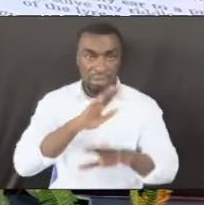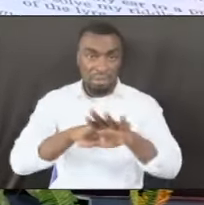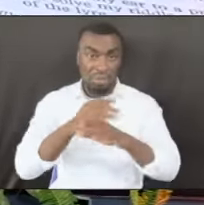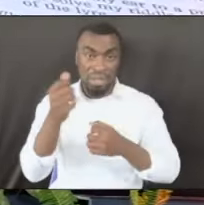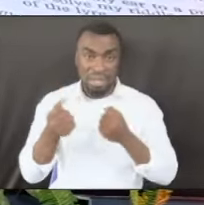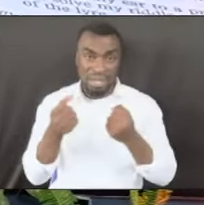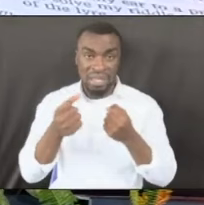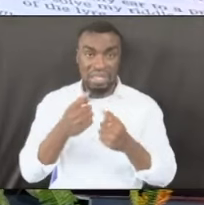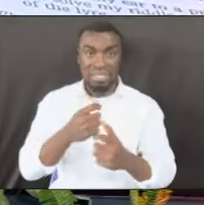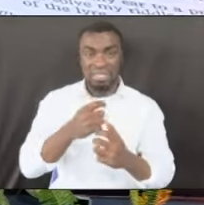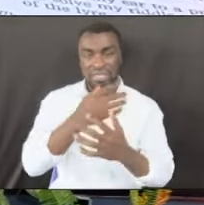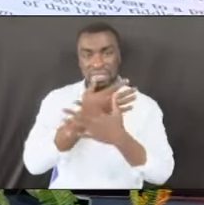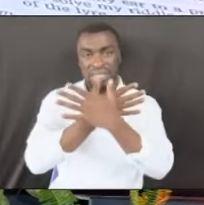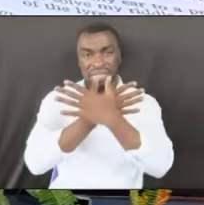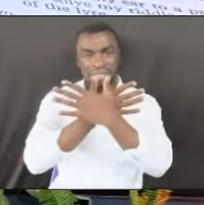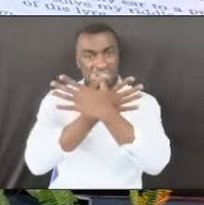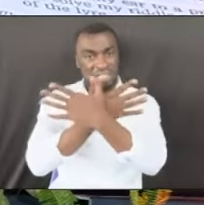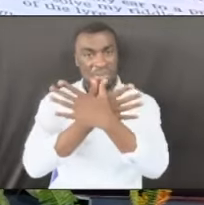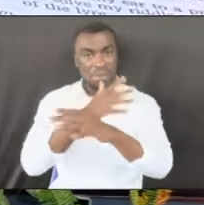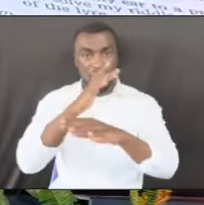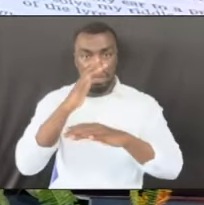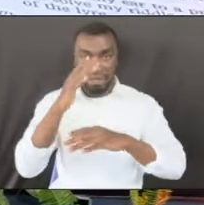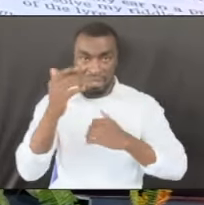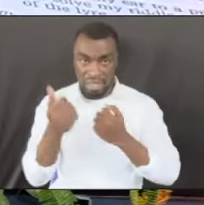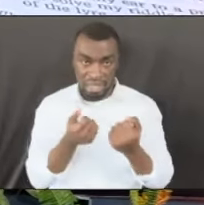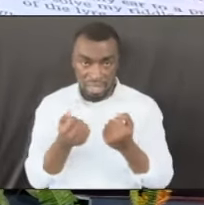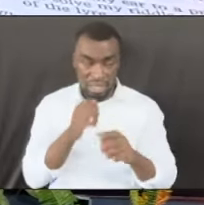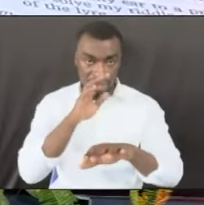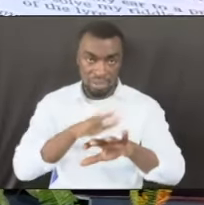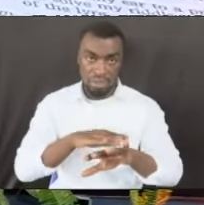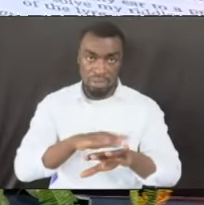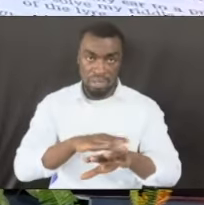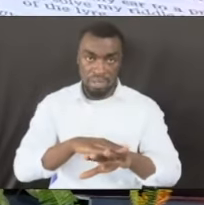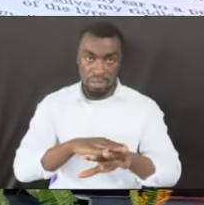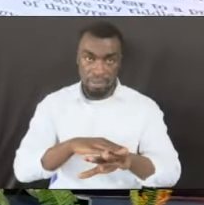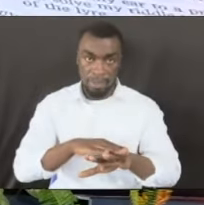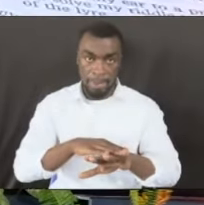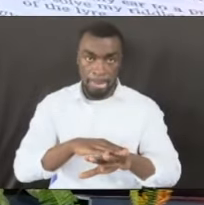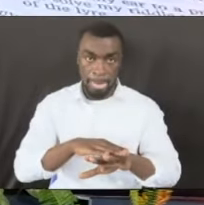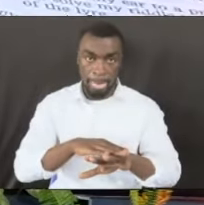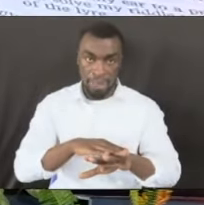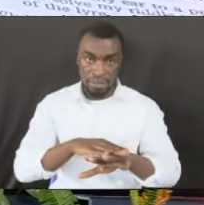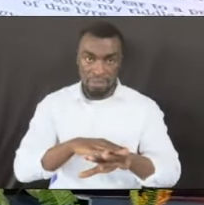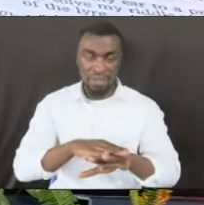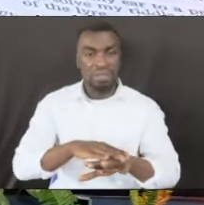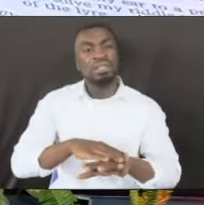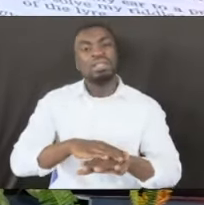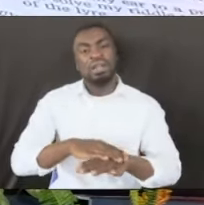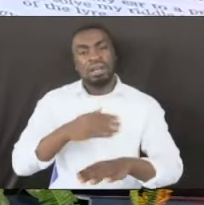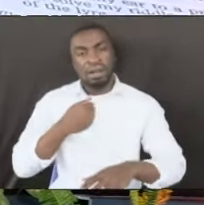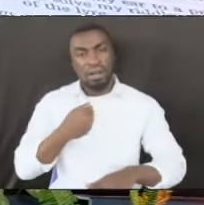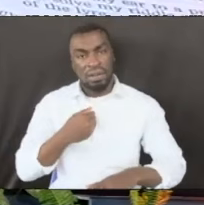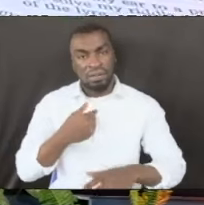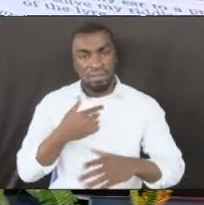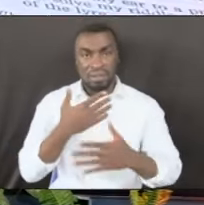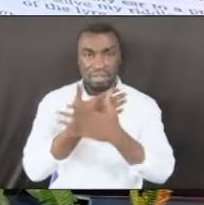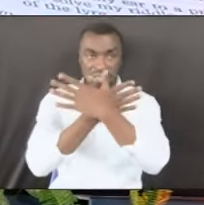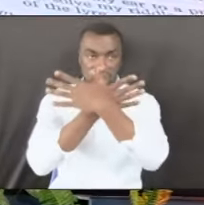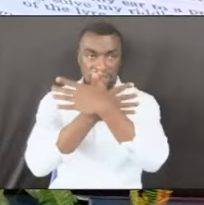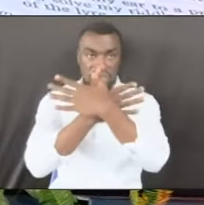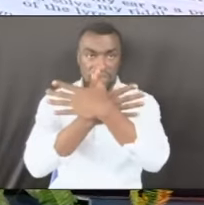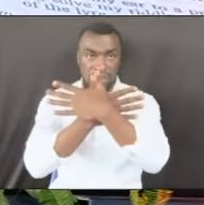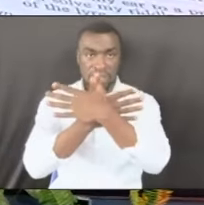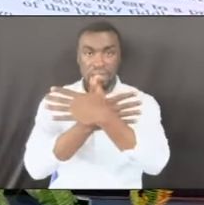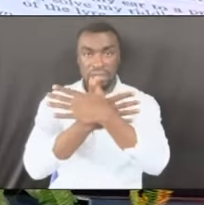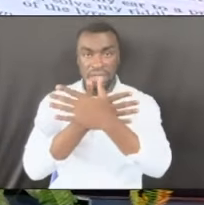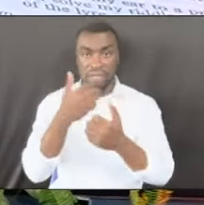And sure enough, the lady visited there. And wow, she had the German cool machine.